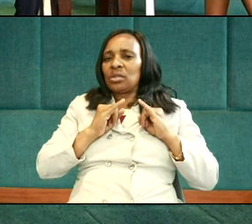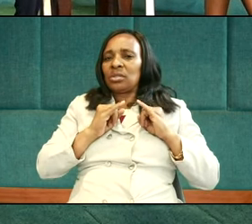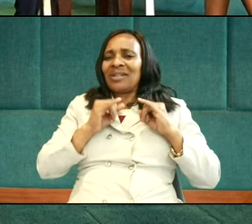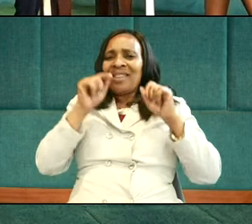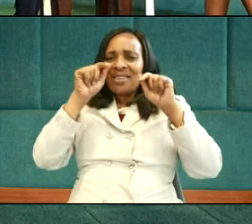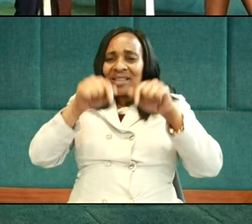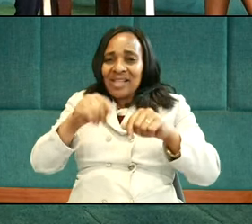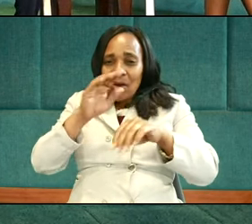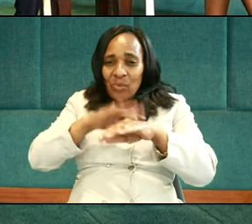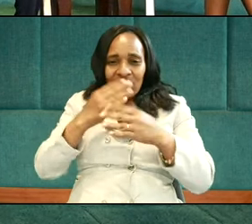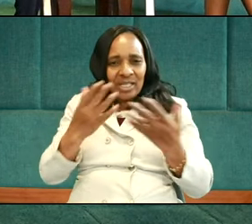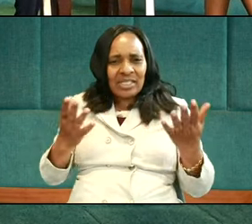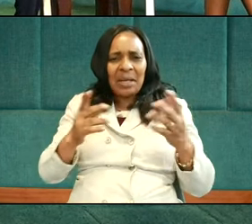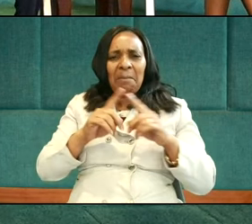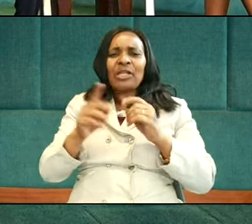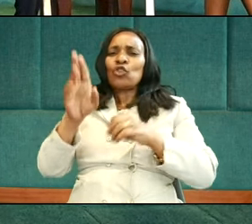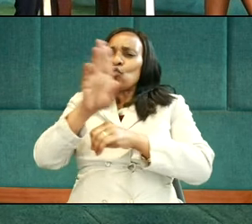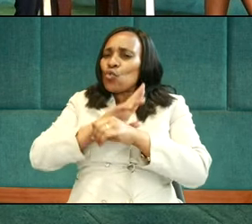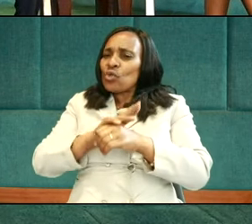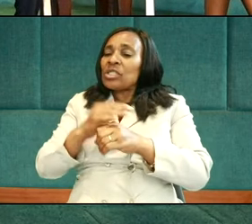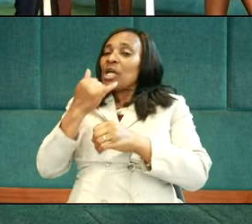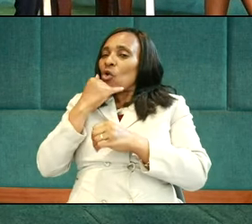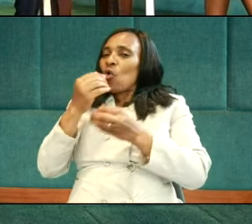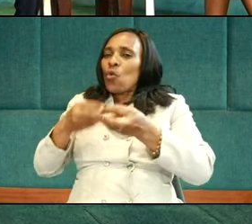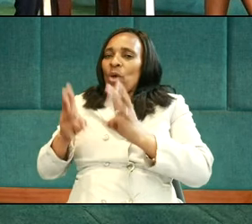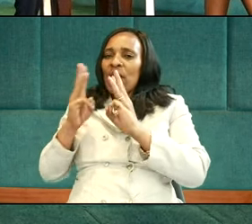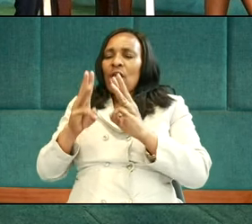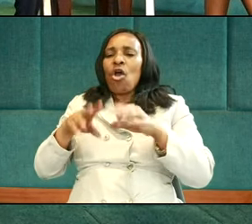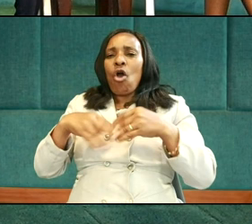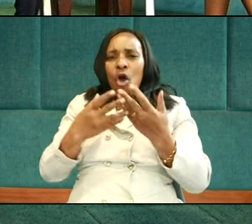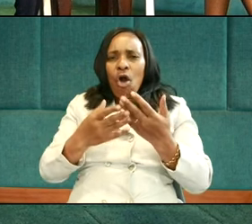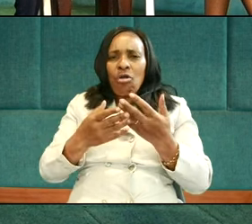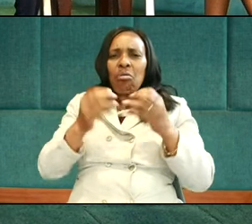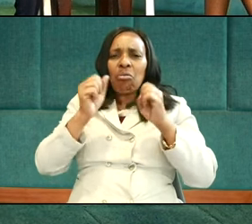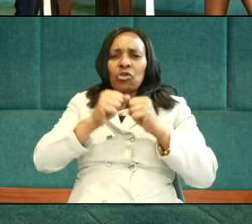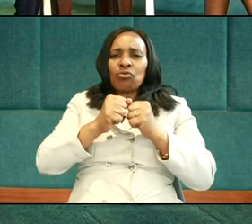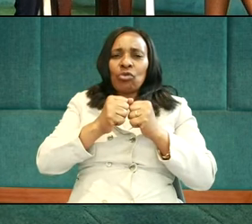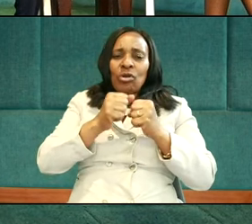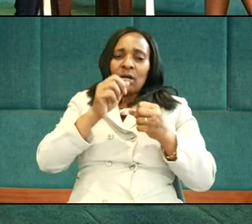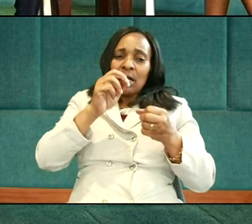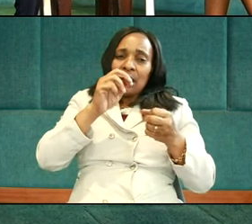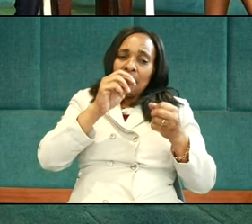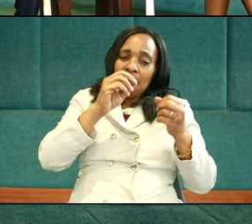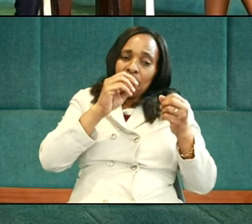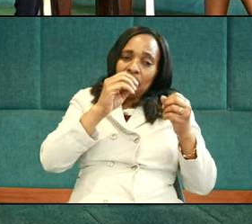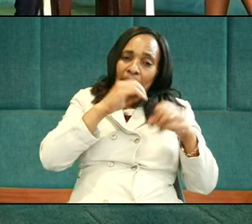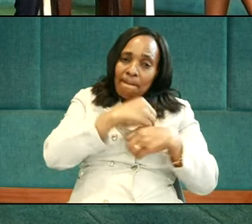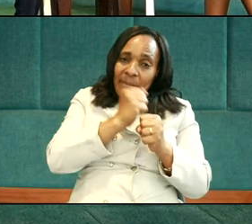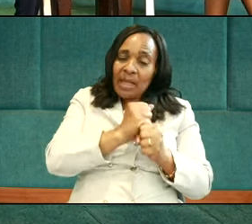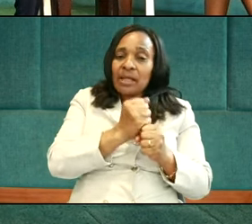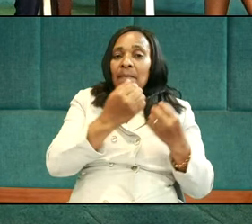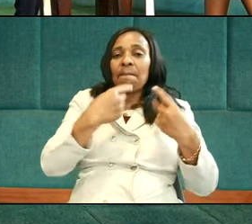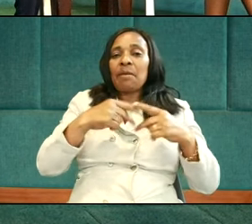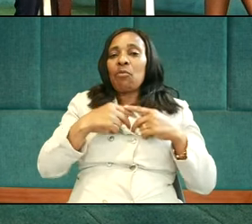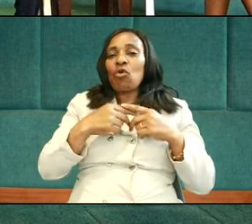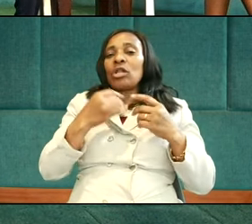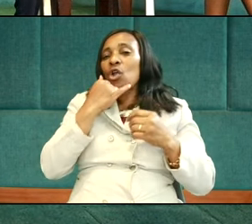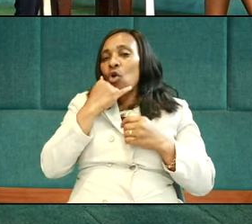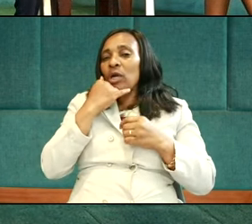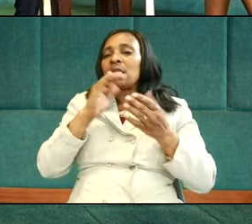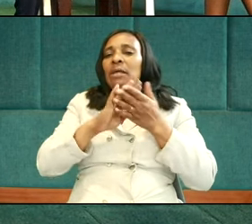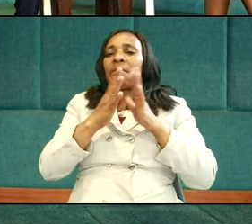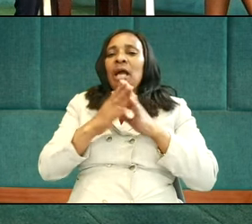things, but if we use them in the wrong way, or if we relate to people in the wrong way, then they become our idols, okay?